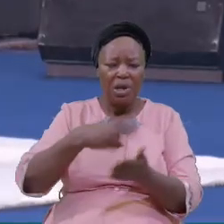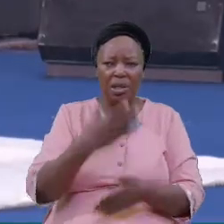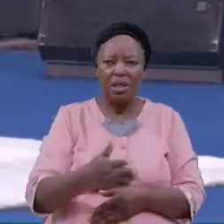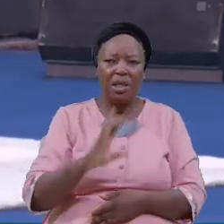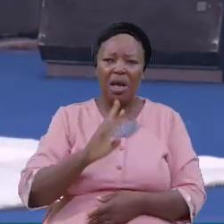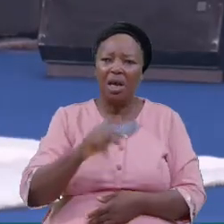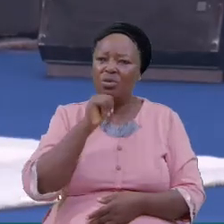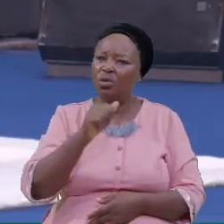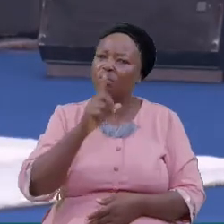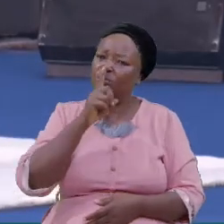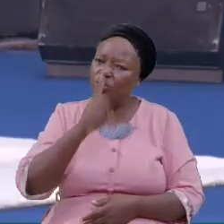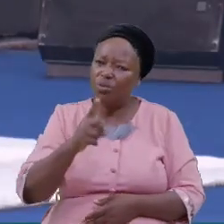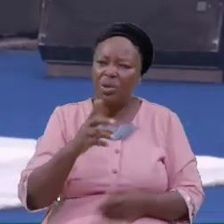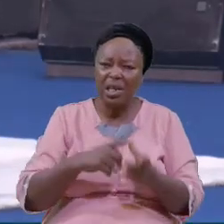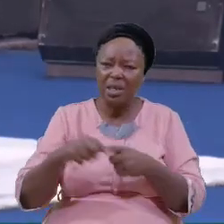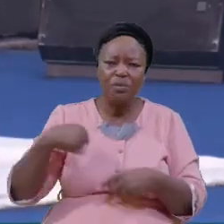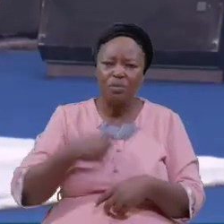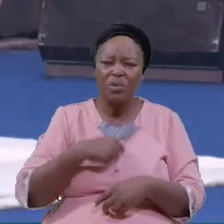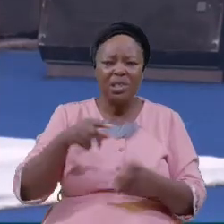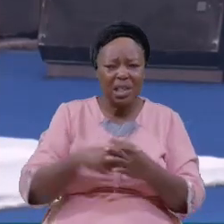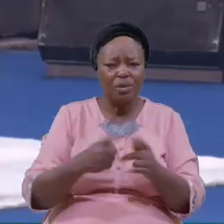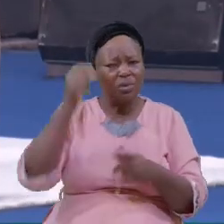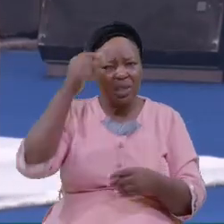we're thinking of them.